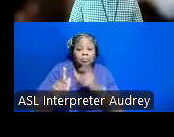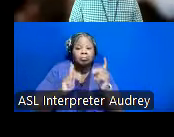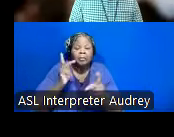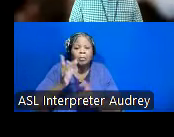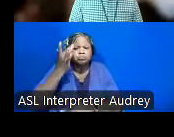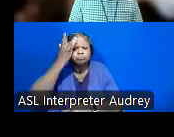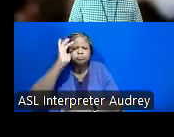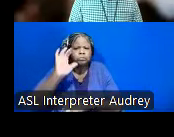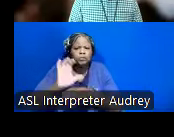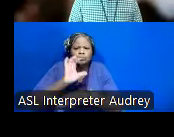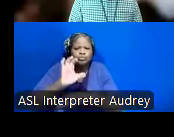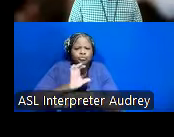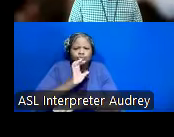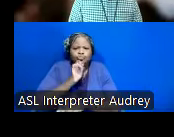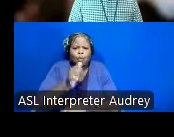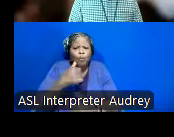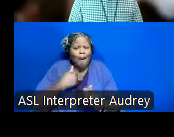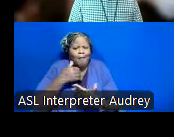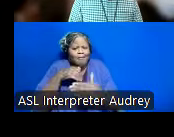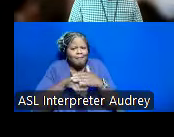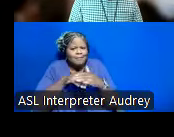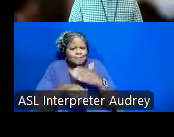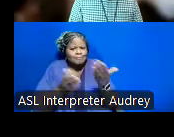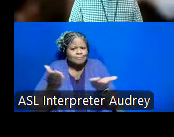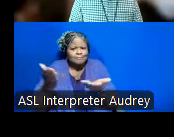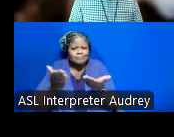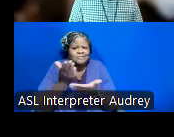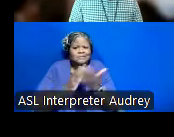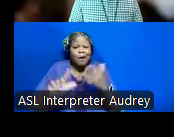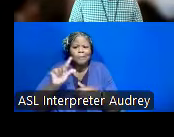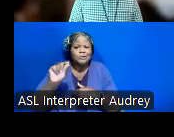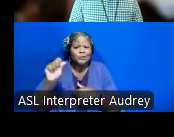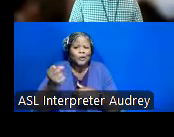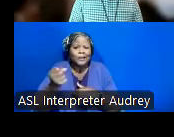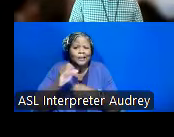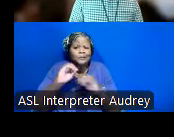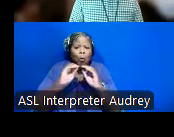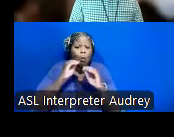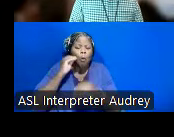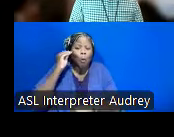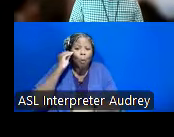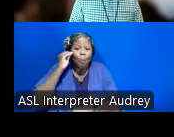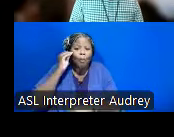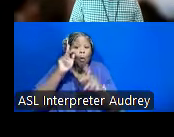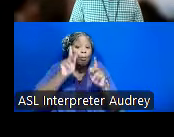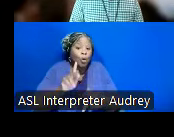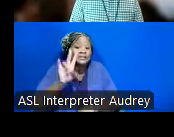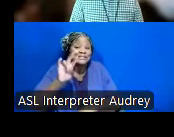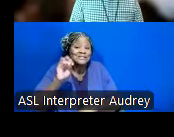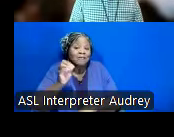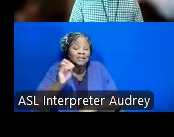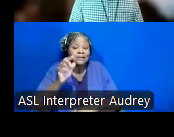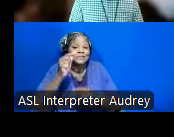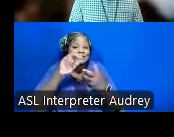people who don't have reliable internet access, someone who's in their 20s but unhoused, and someone who's in their 70s and having issues